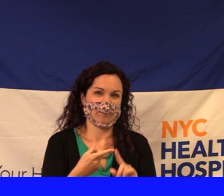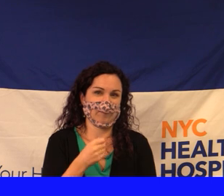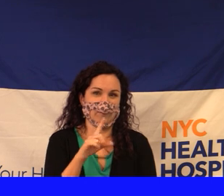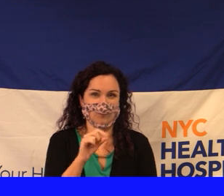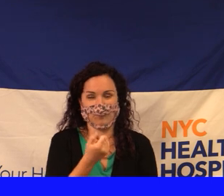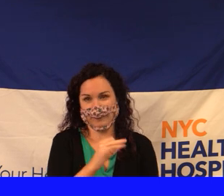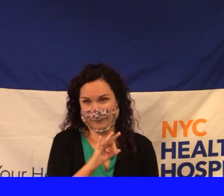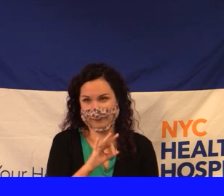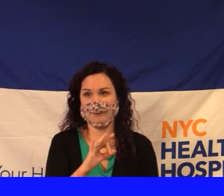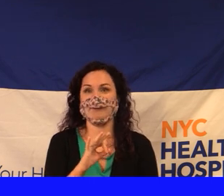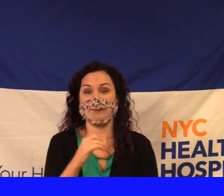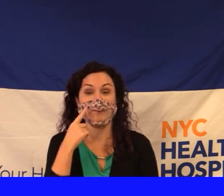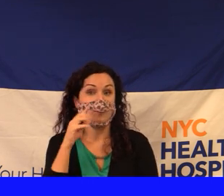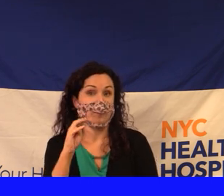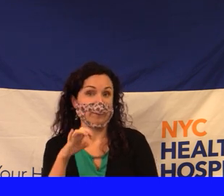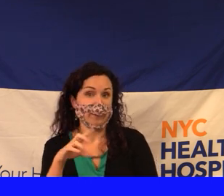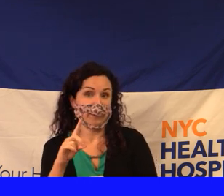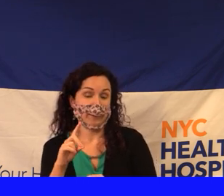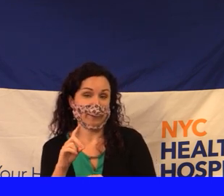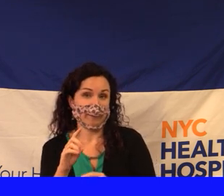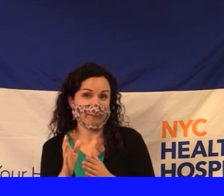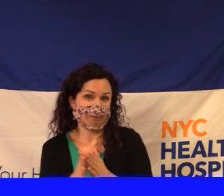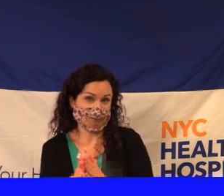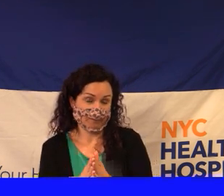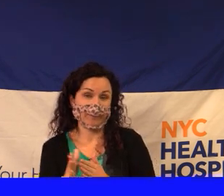And for Medicaid incentive